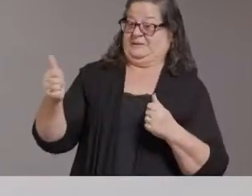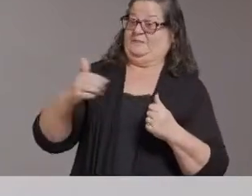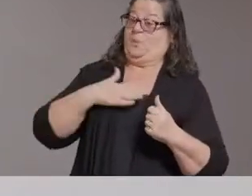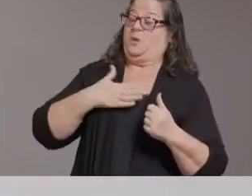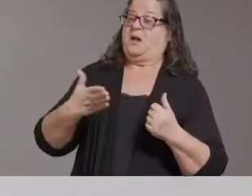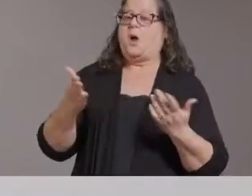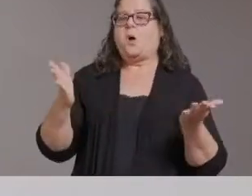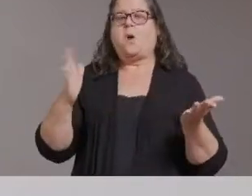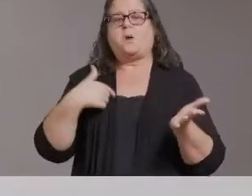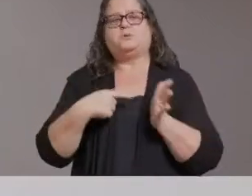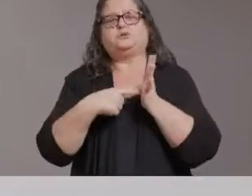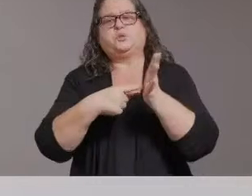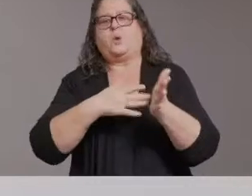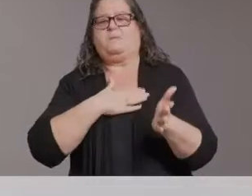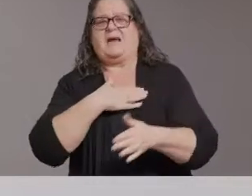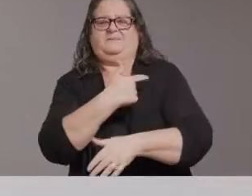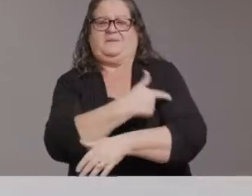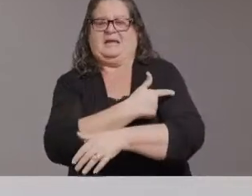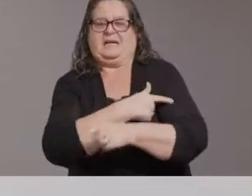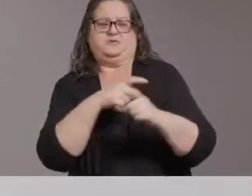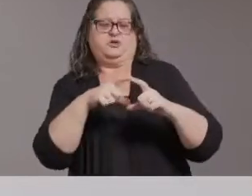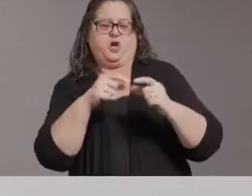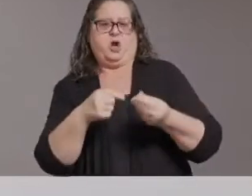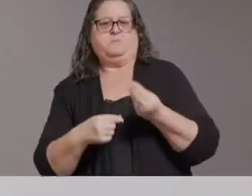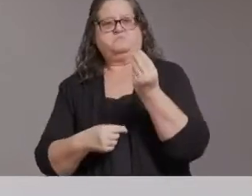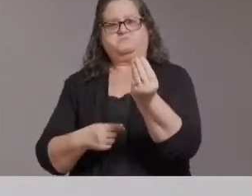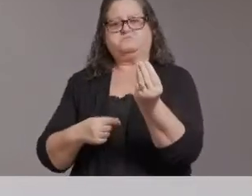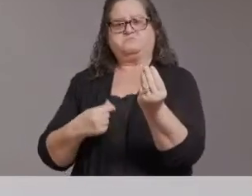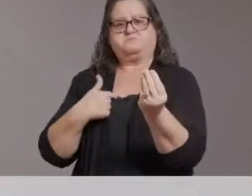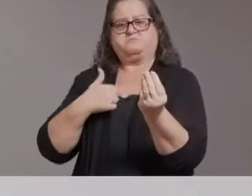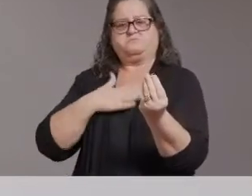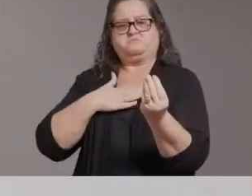show you my paper, so to speak?